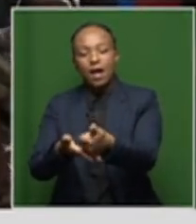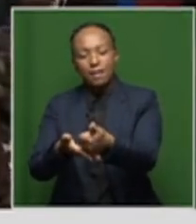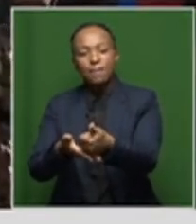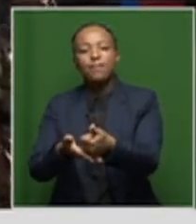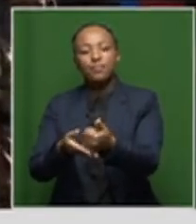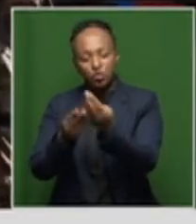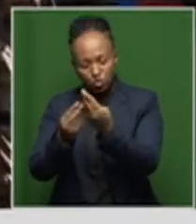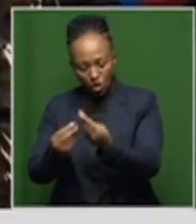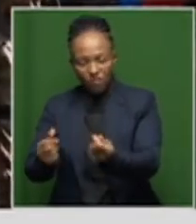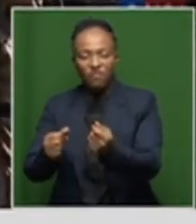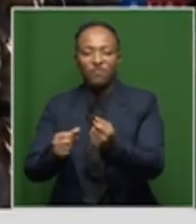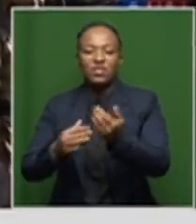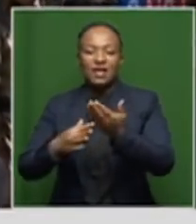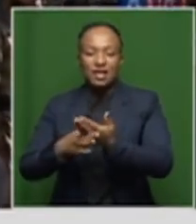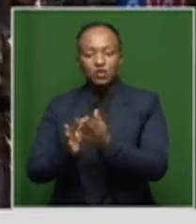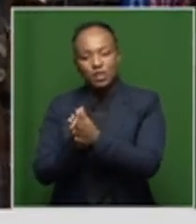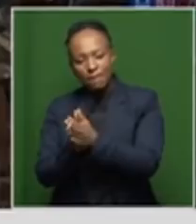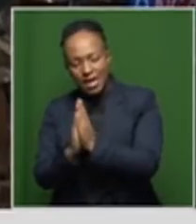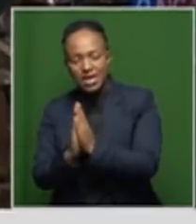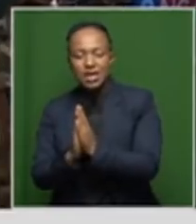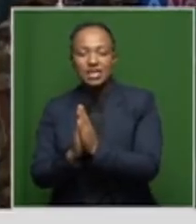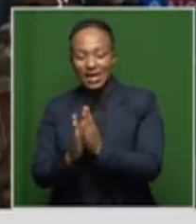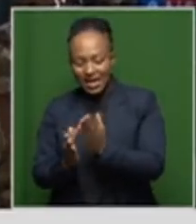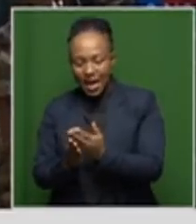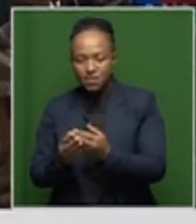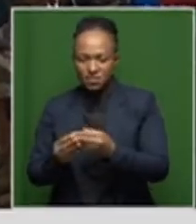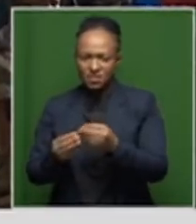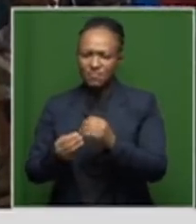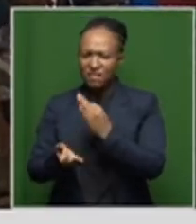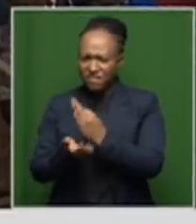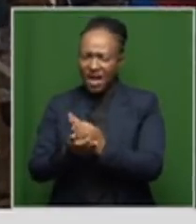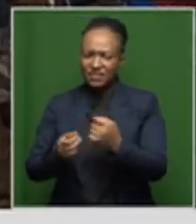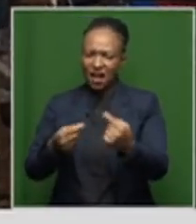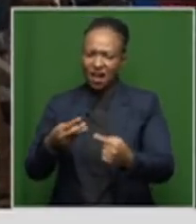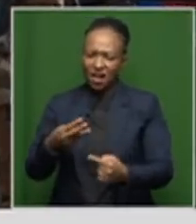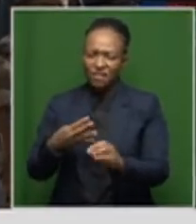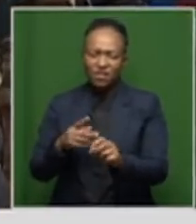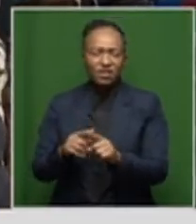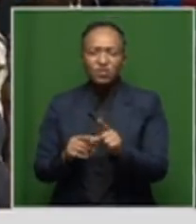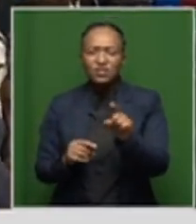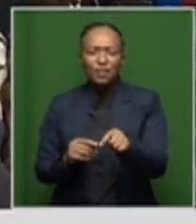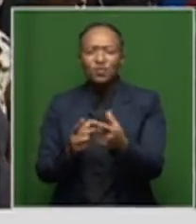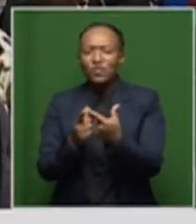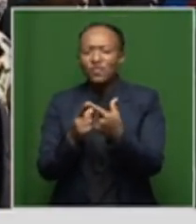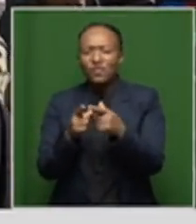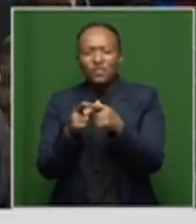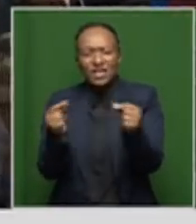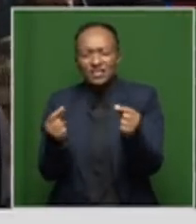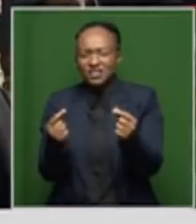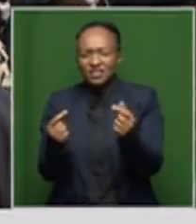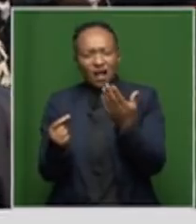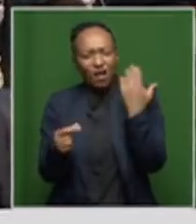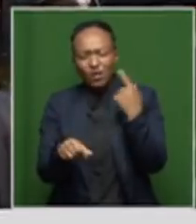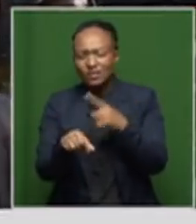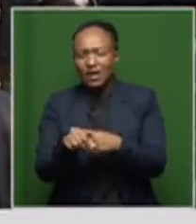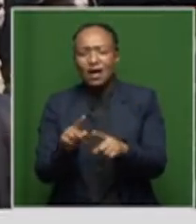possible to dealing with the plea and dealing with the merits. And therefore, understandably, we should have finished long time ago today. However, they have